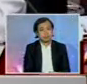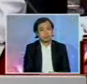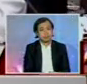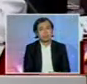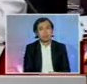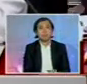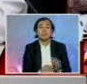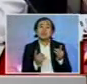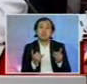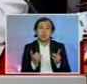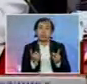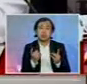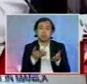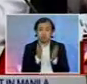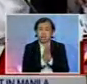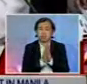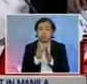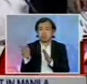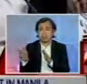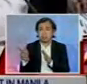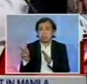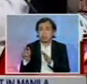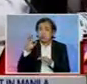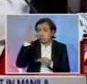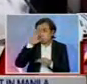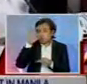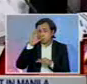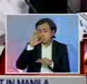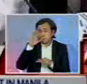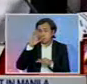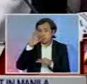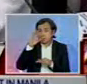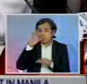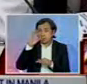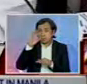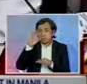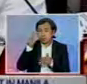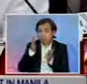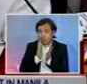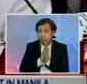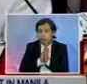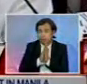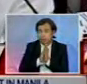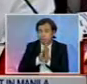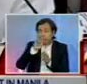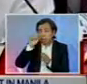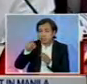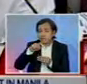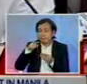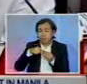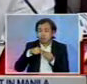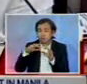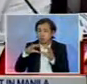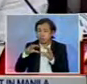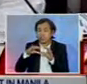May I inquire again from the counsel, are you looking for or are you inquiring on the title, sir? If you